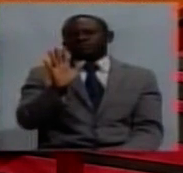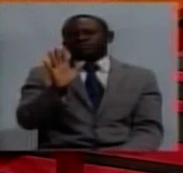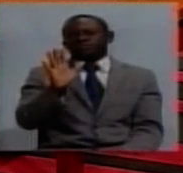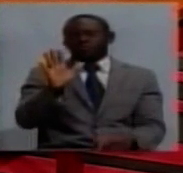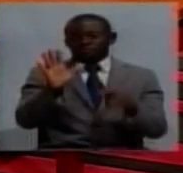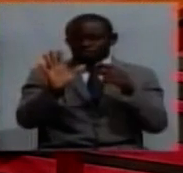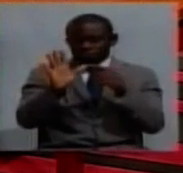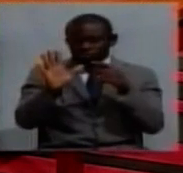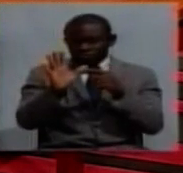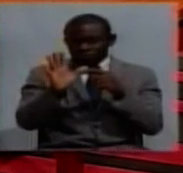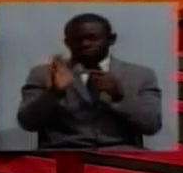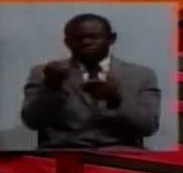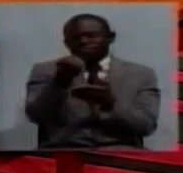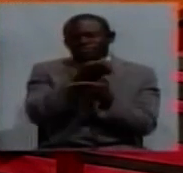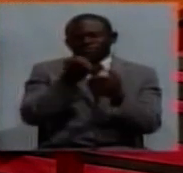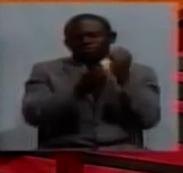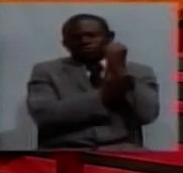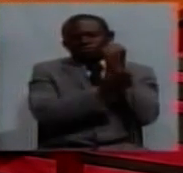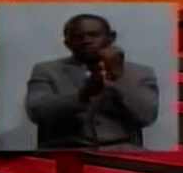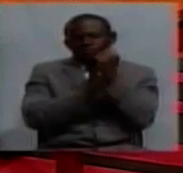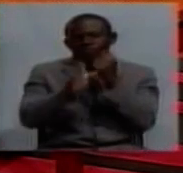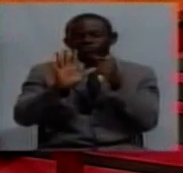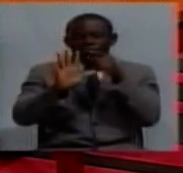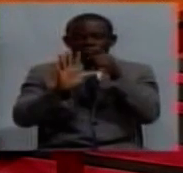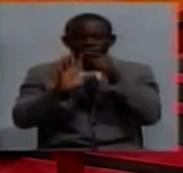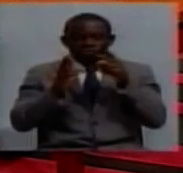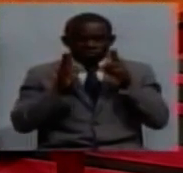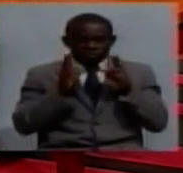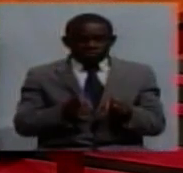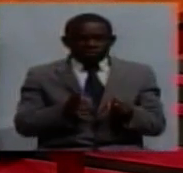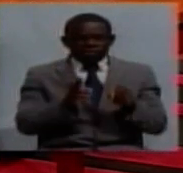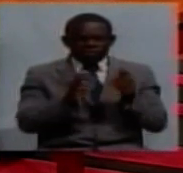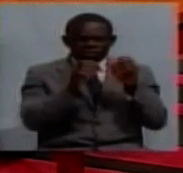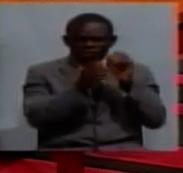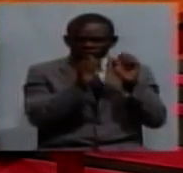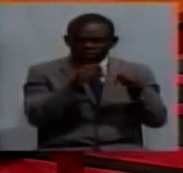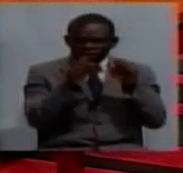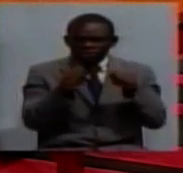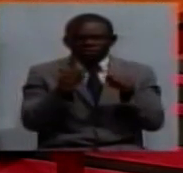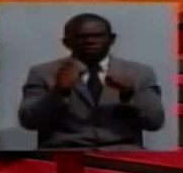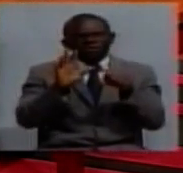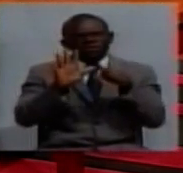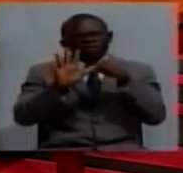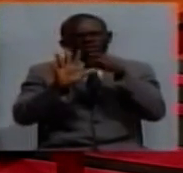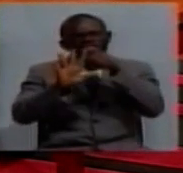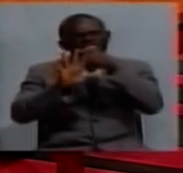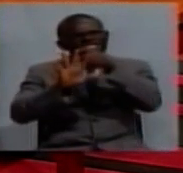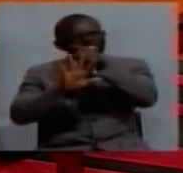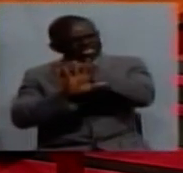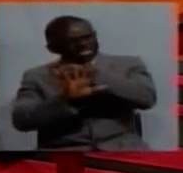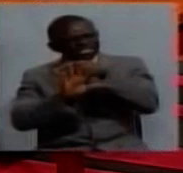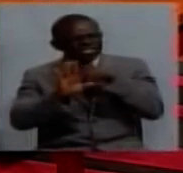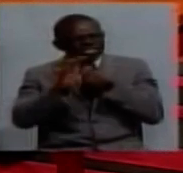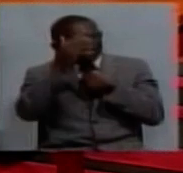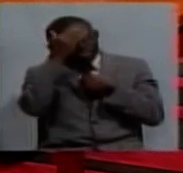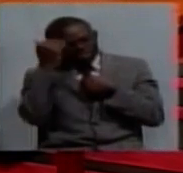diversification and job creation. We're looking at human capability. And now I forget the other 3.